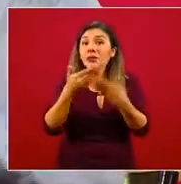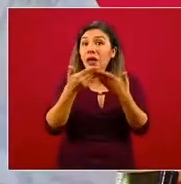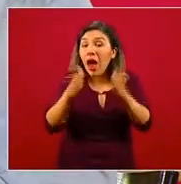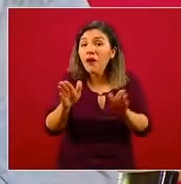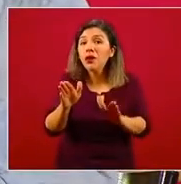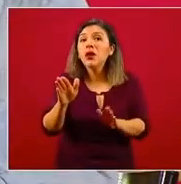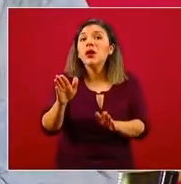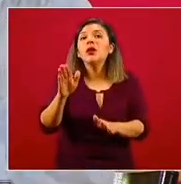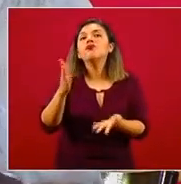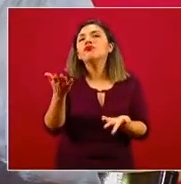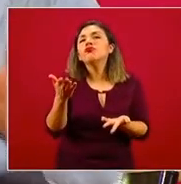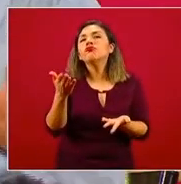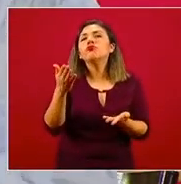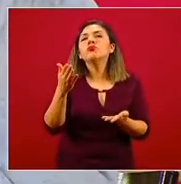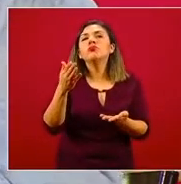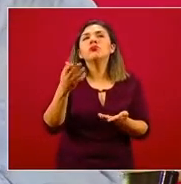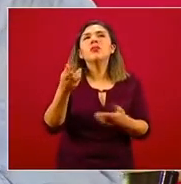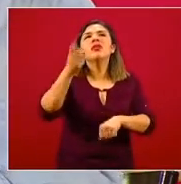risk,